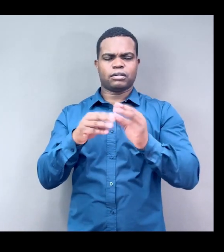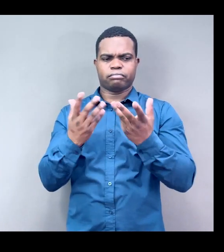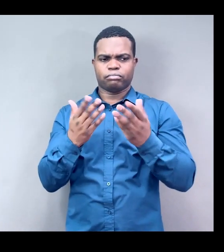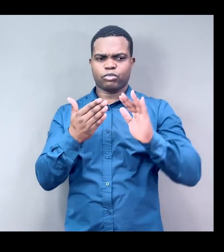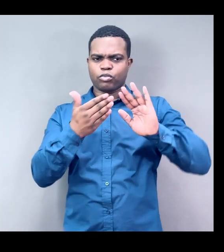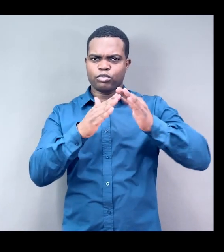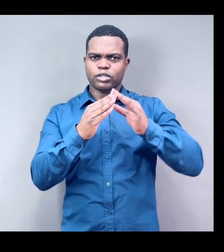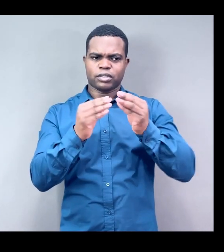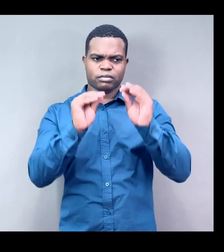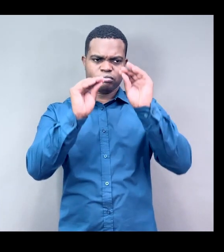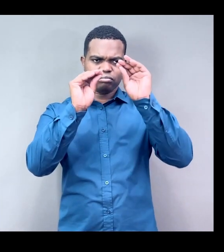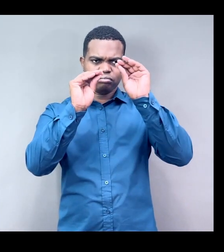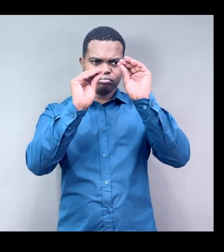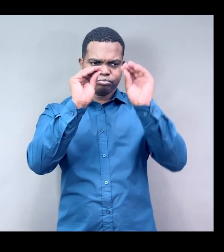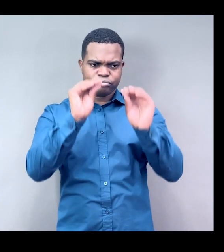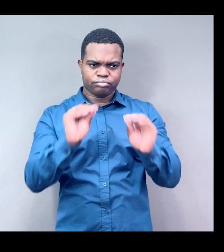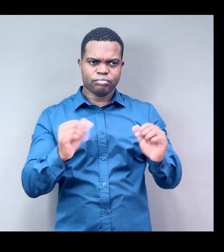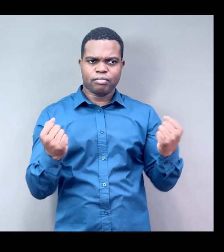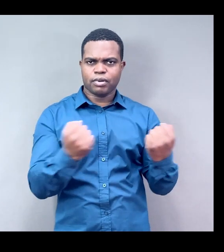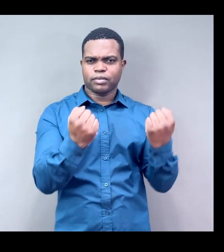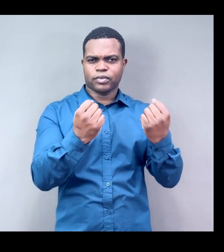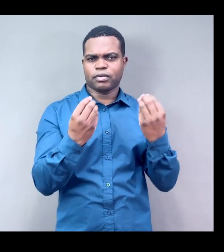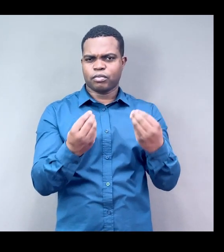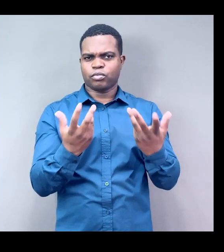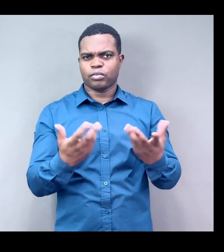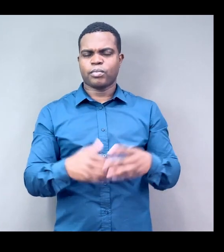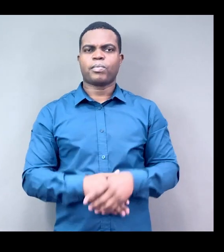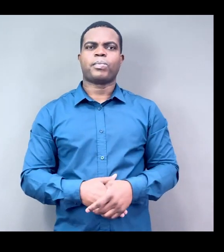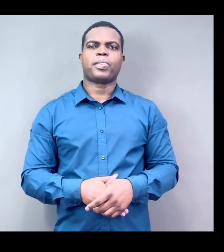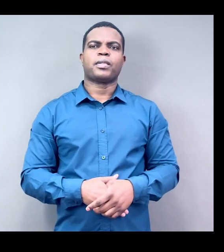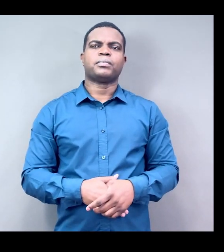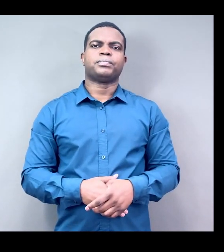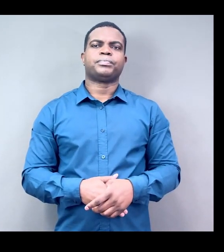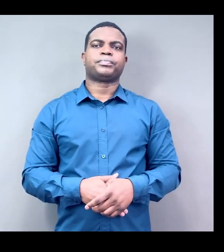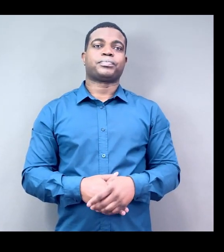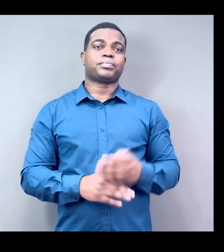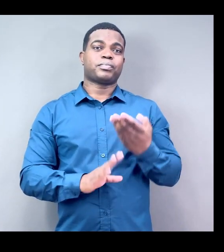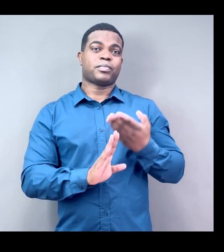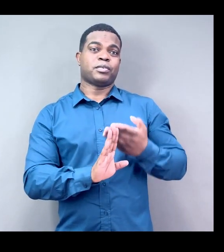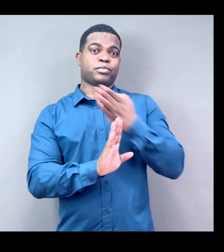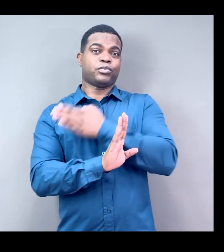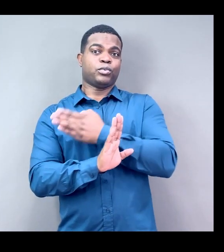Let's talk about designing your community engagement activities.